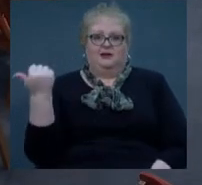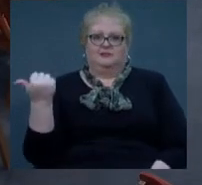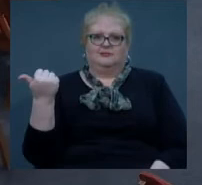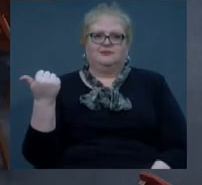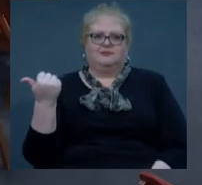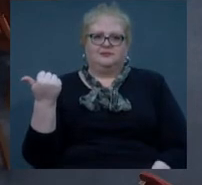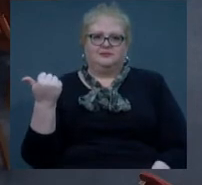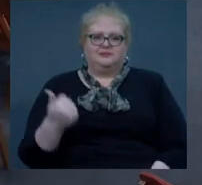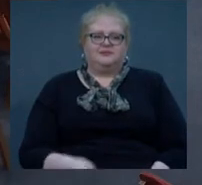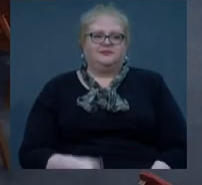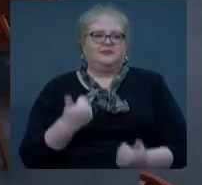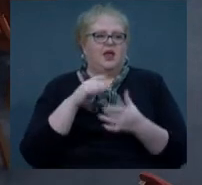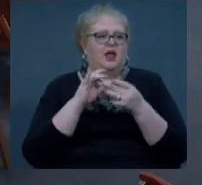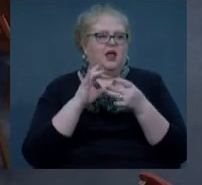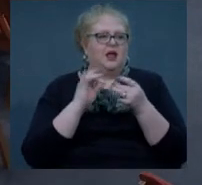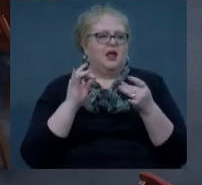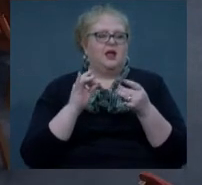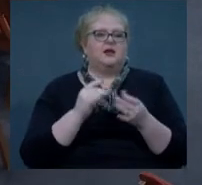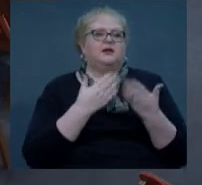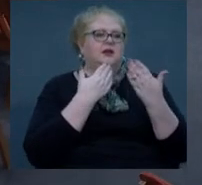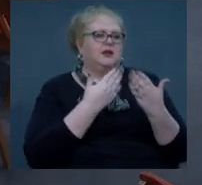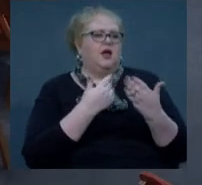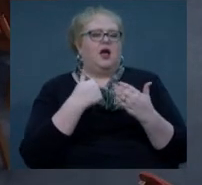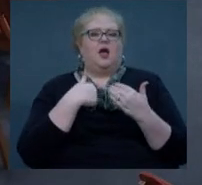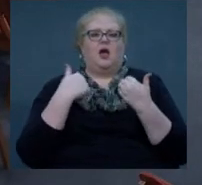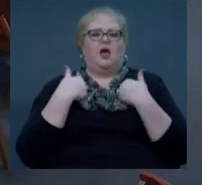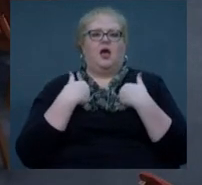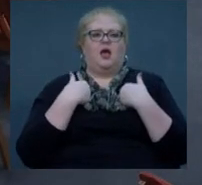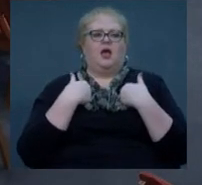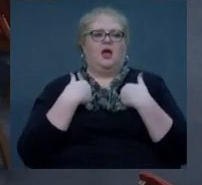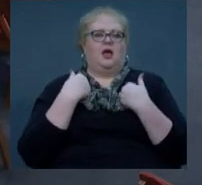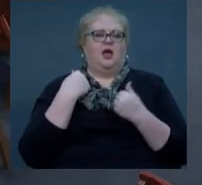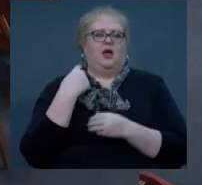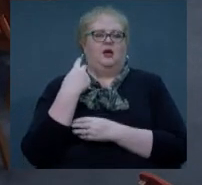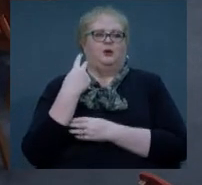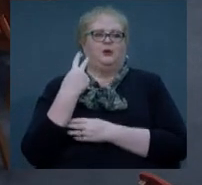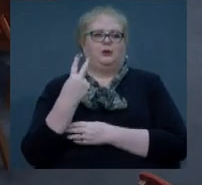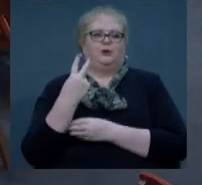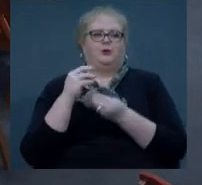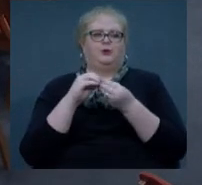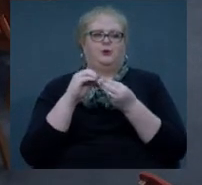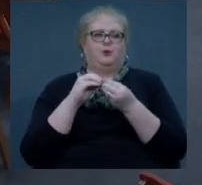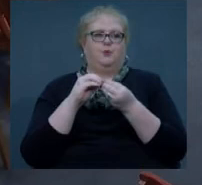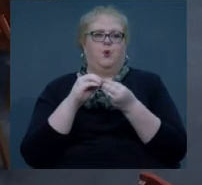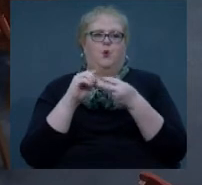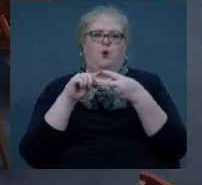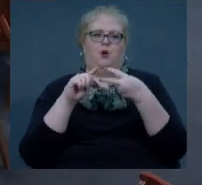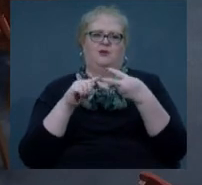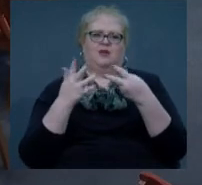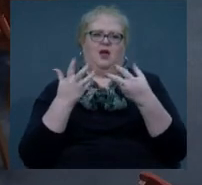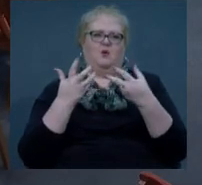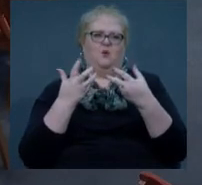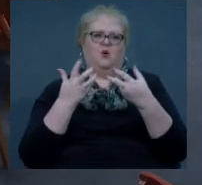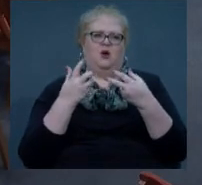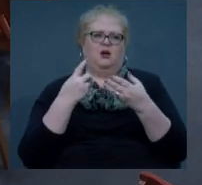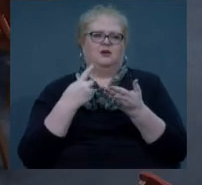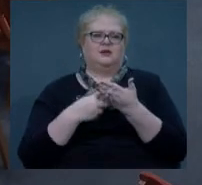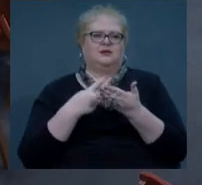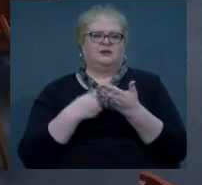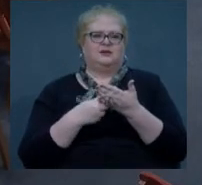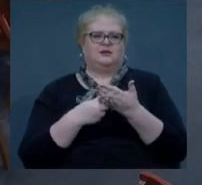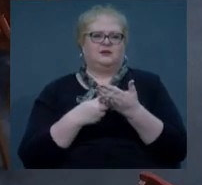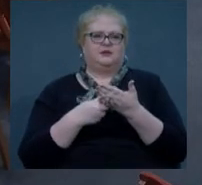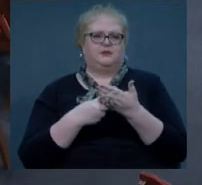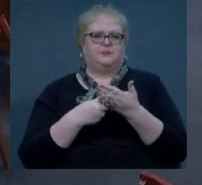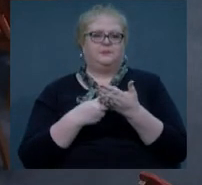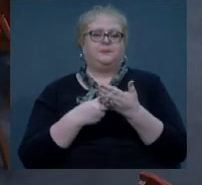Yes. Thank you, Chair. No, I just had two more items of interest, and whether or not it seems to me